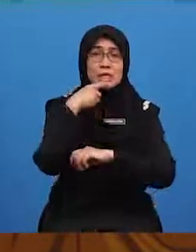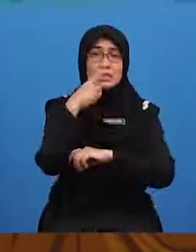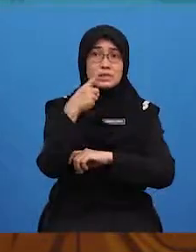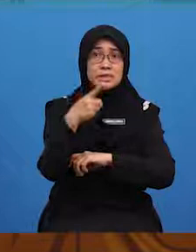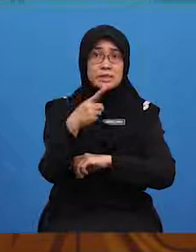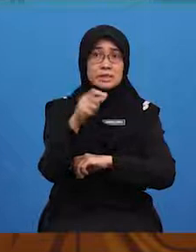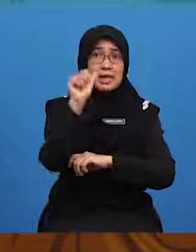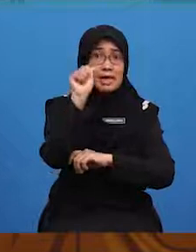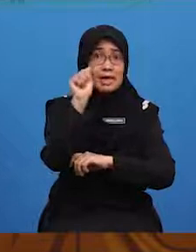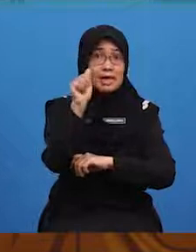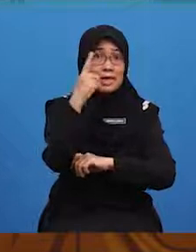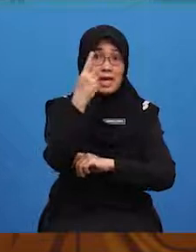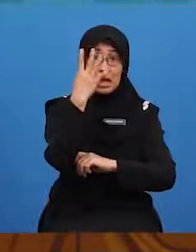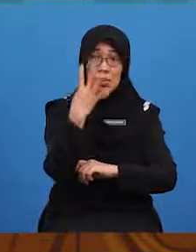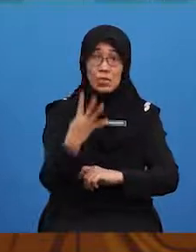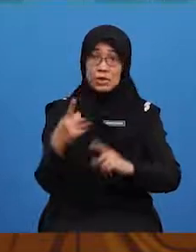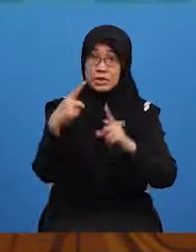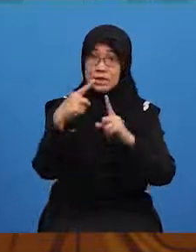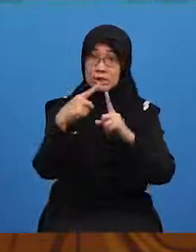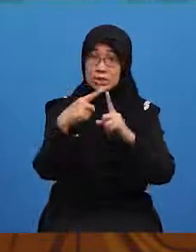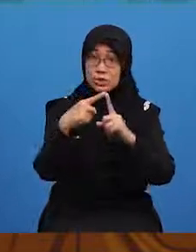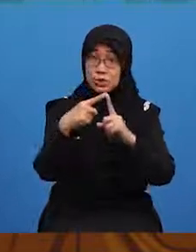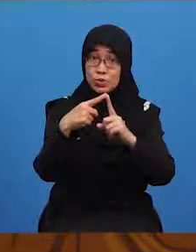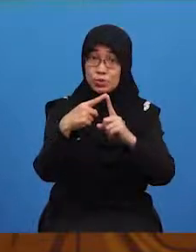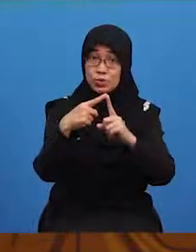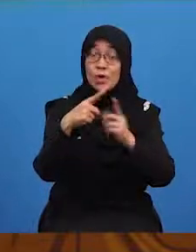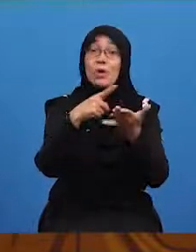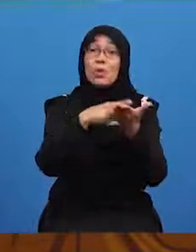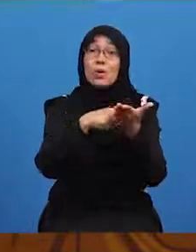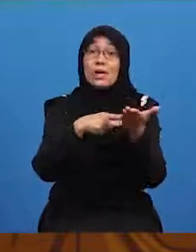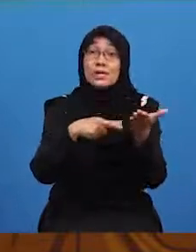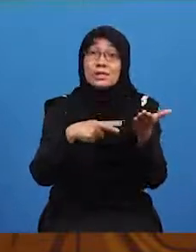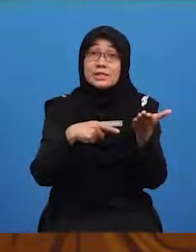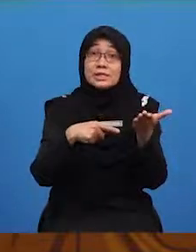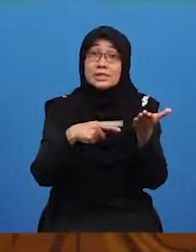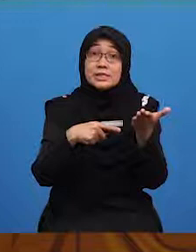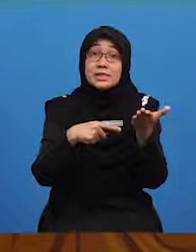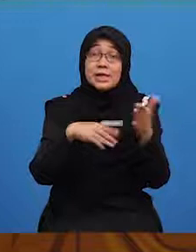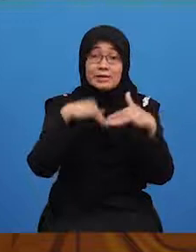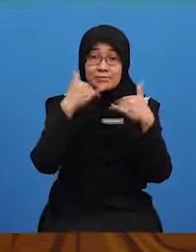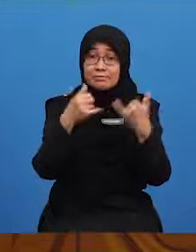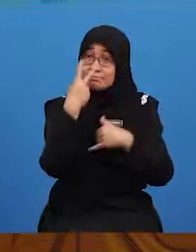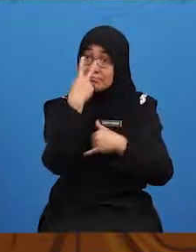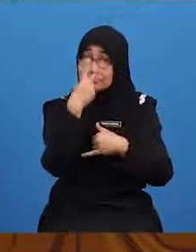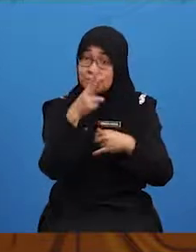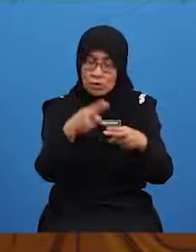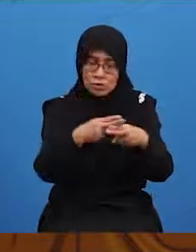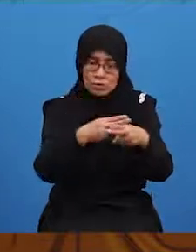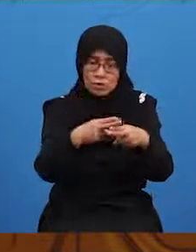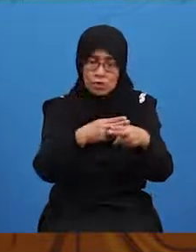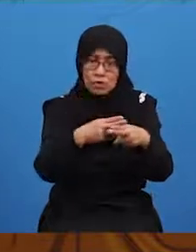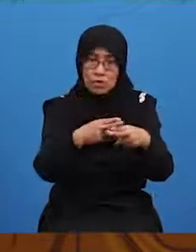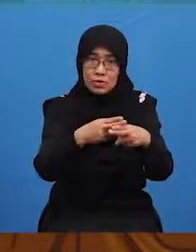We can say a quarter to what? This answer depends on the